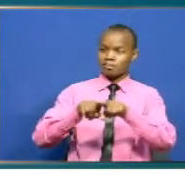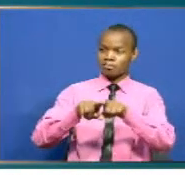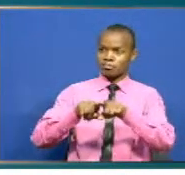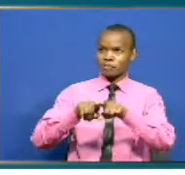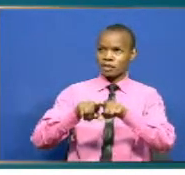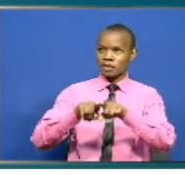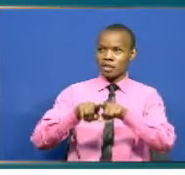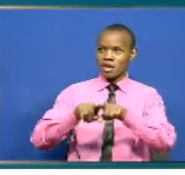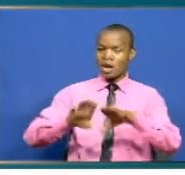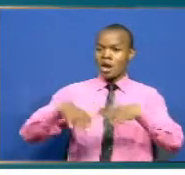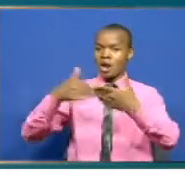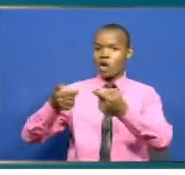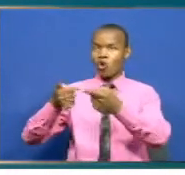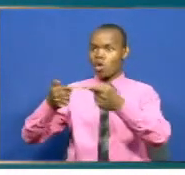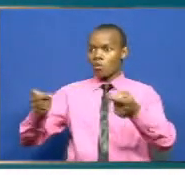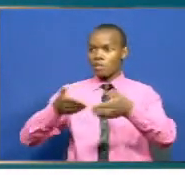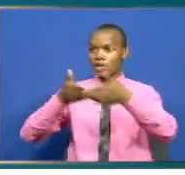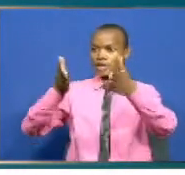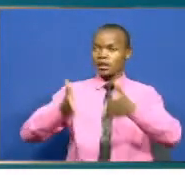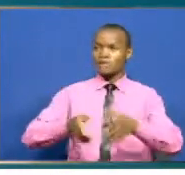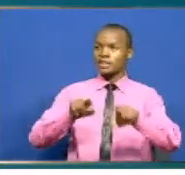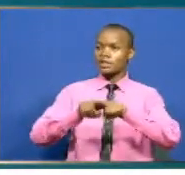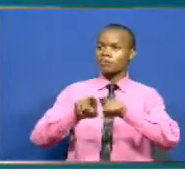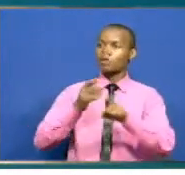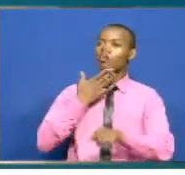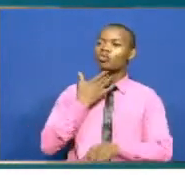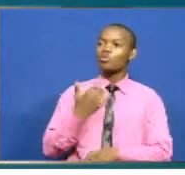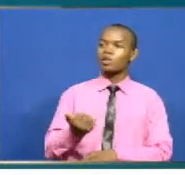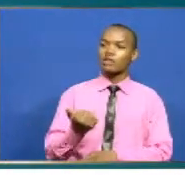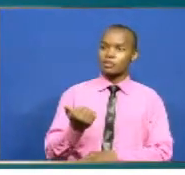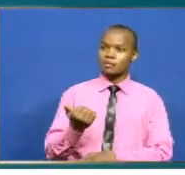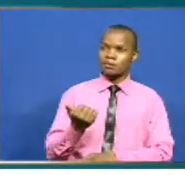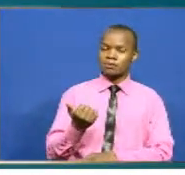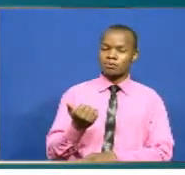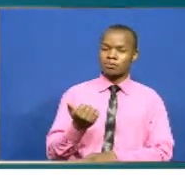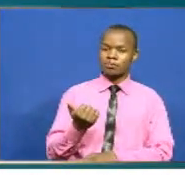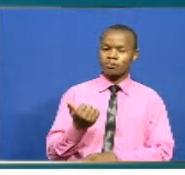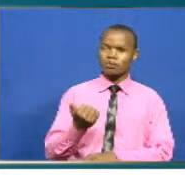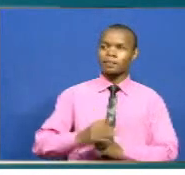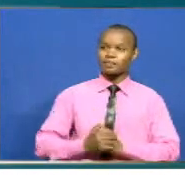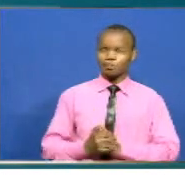and his counterpart in the other party. Mm-hmm. To see that